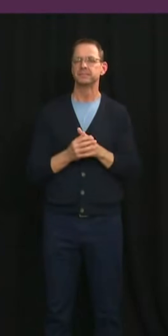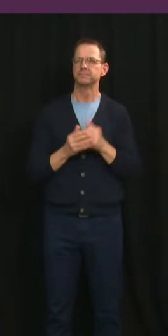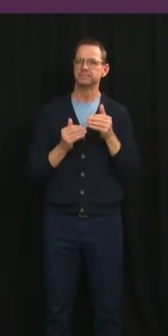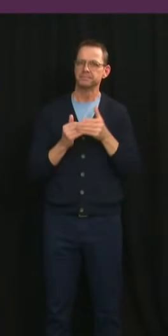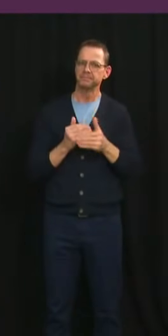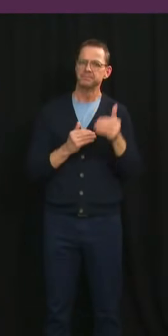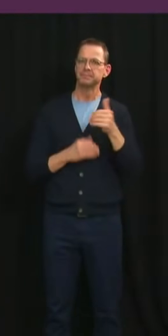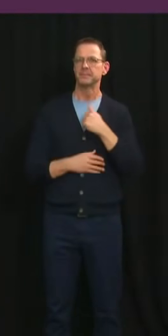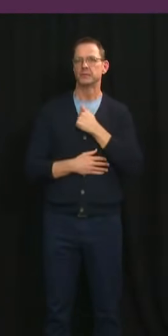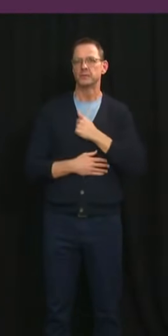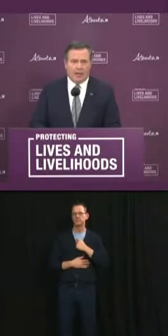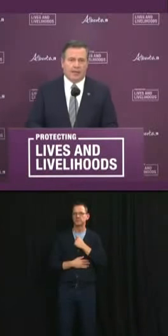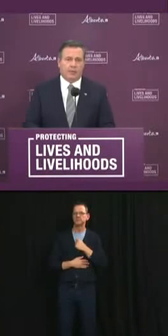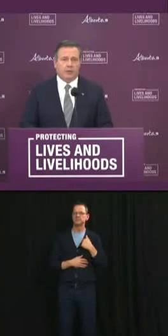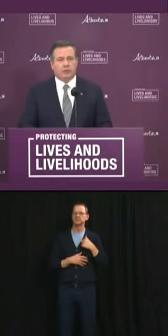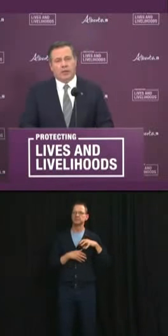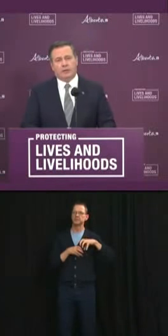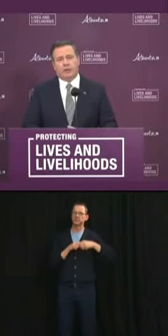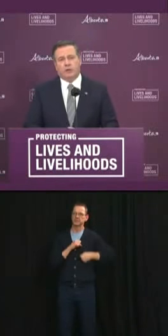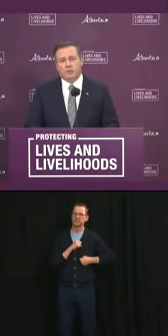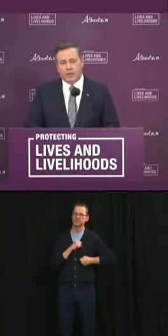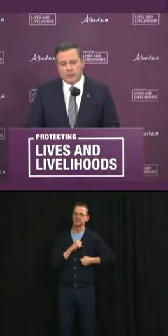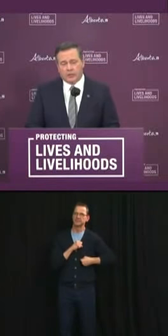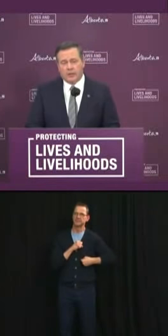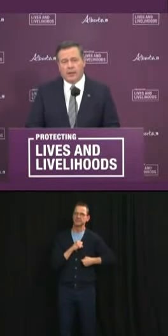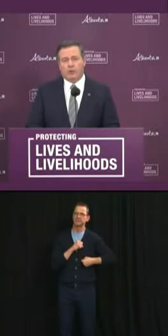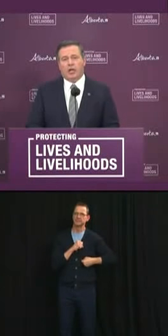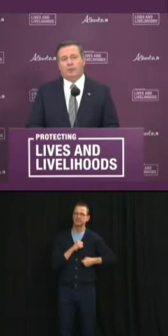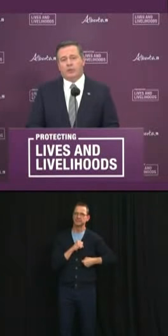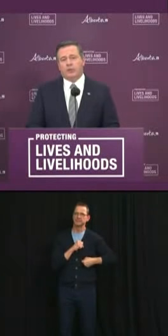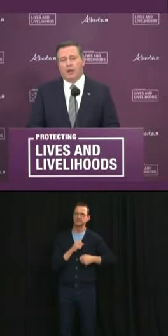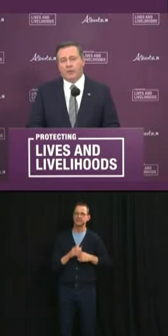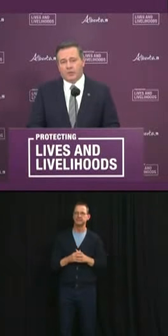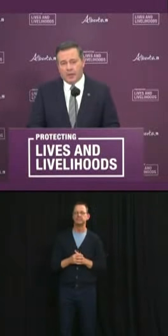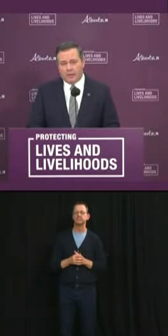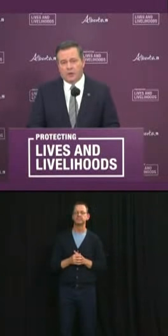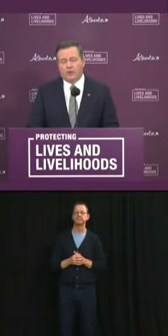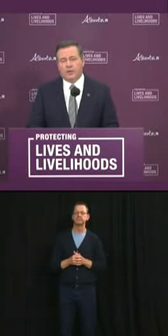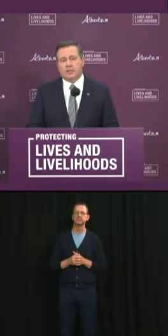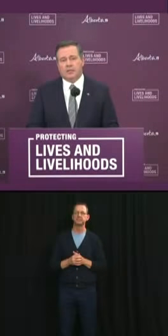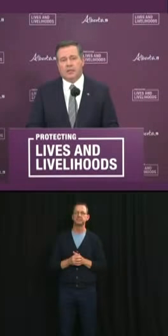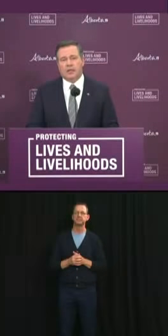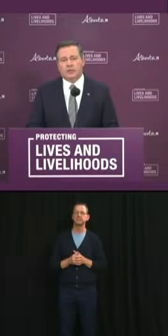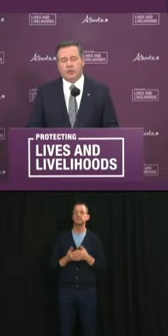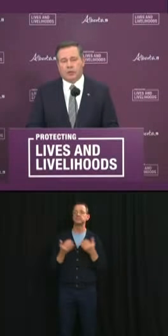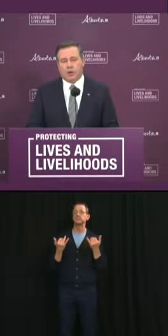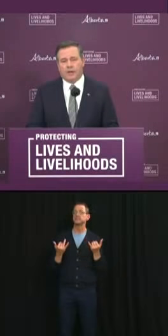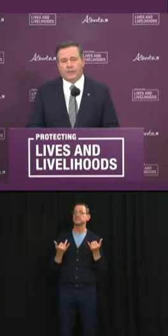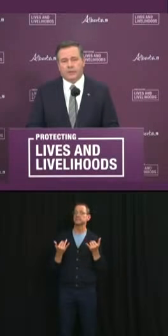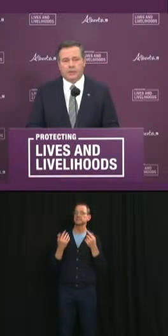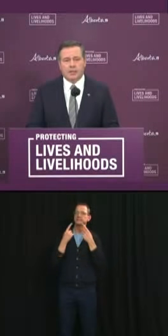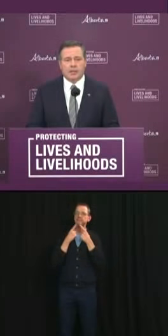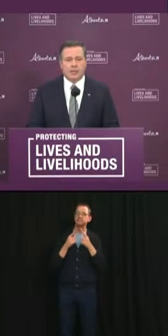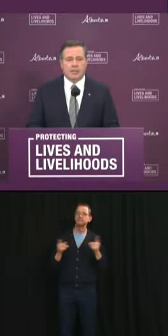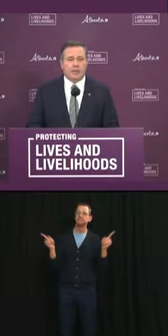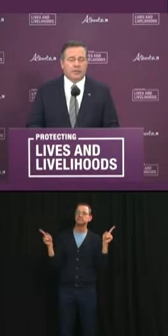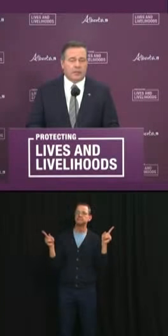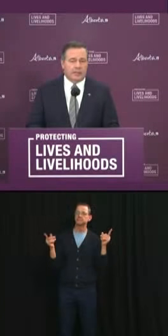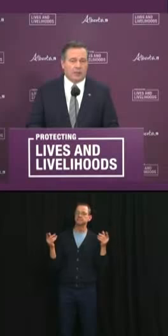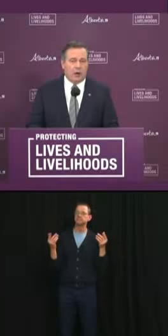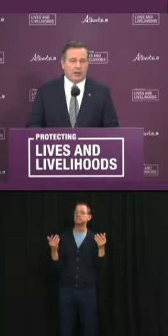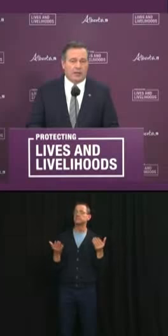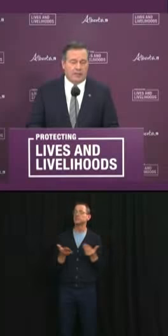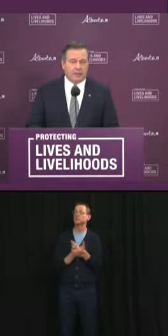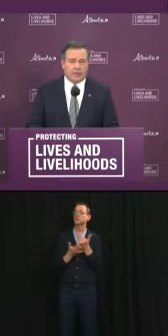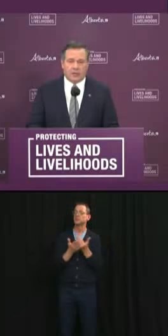Albertans. Today, I am here to announce new measures that will help to stop the spike of COVID-19 cases in our province. This